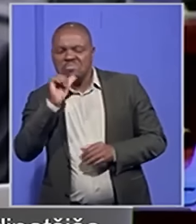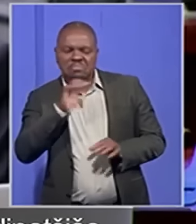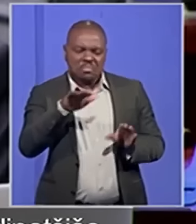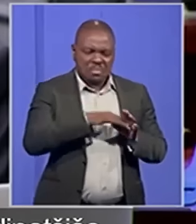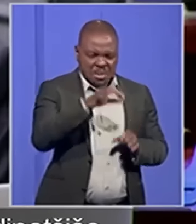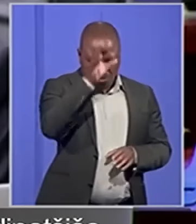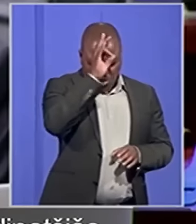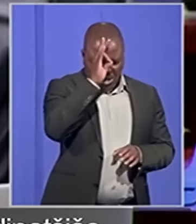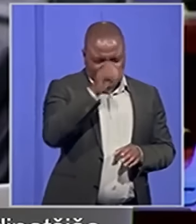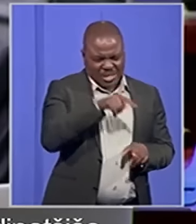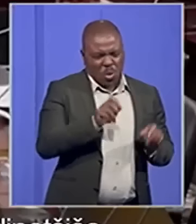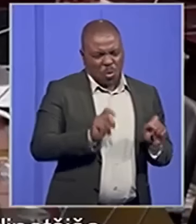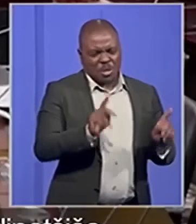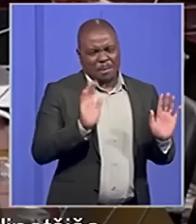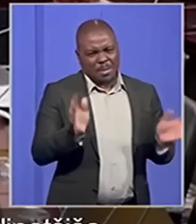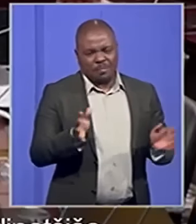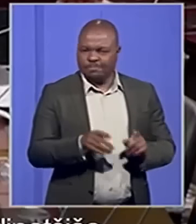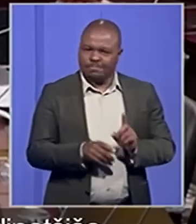job opportunity that is created.